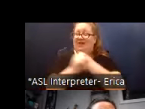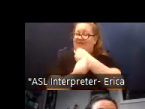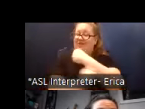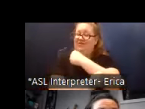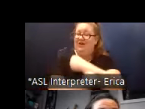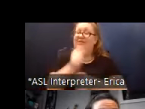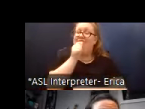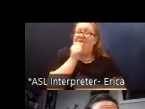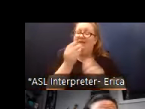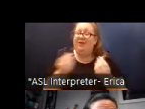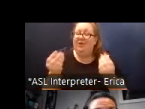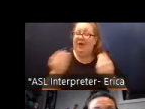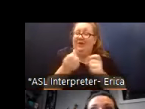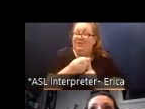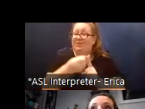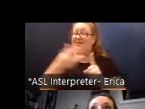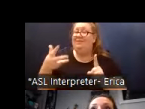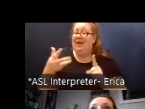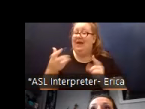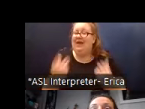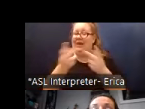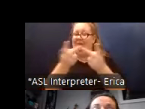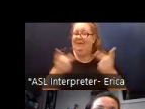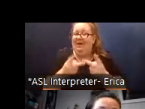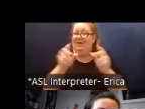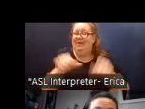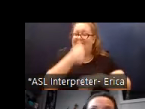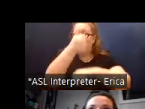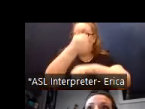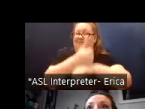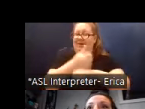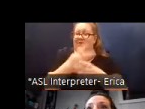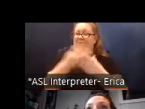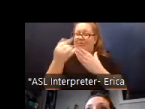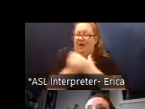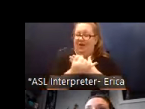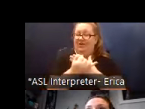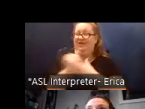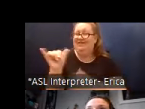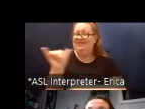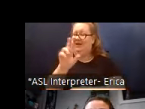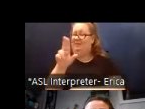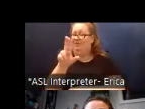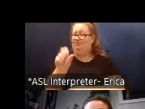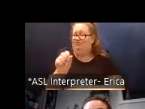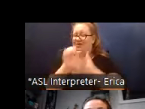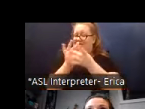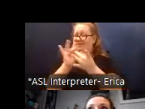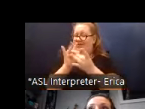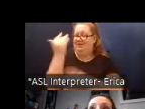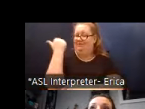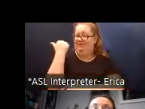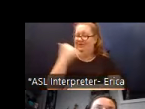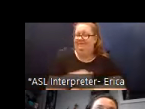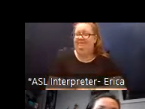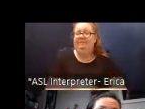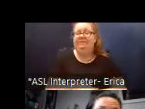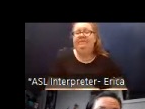expanding the number of places that we might be able to implement these projects, as Russ had mentioned before.